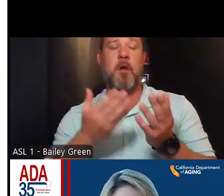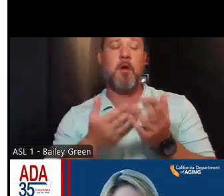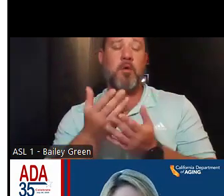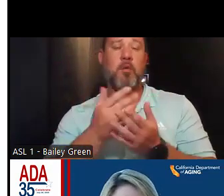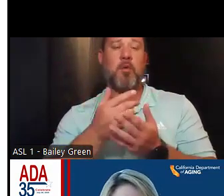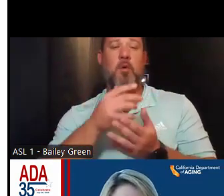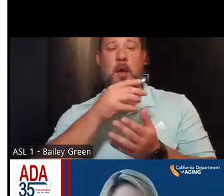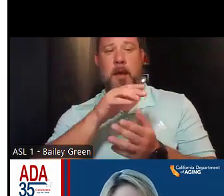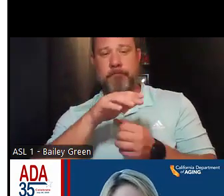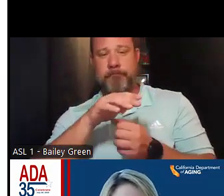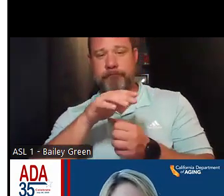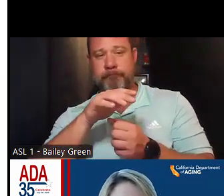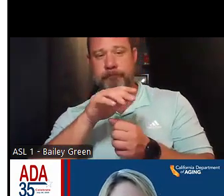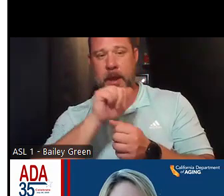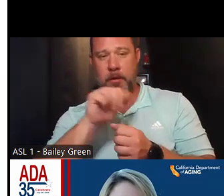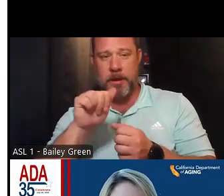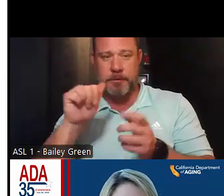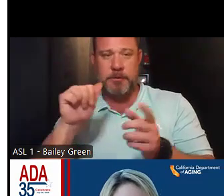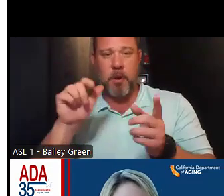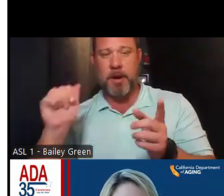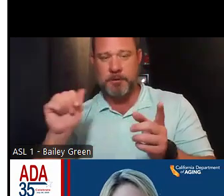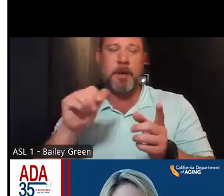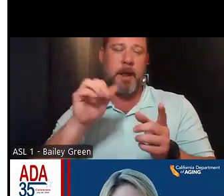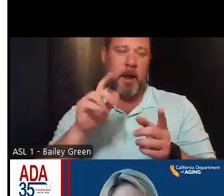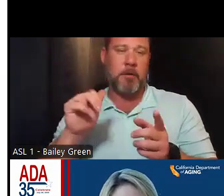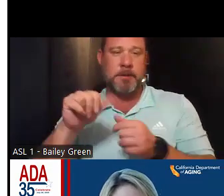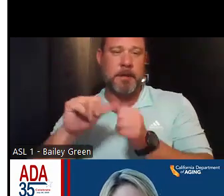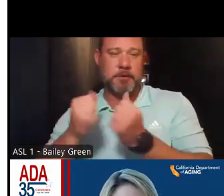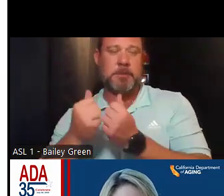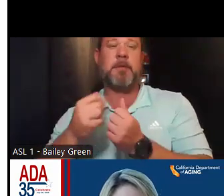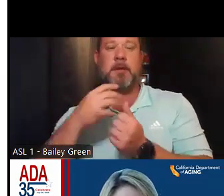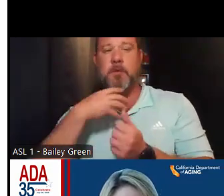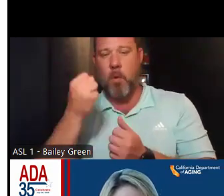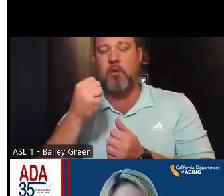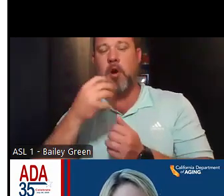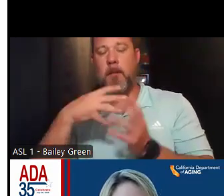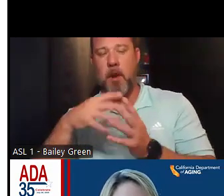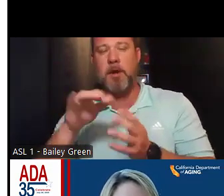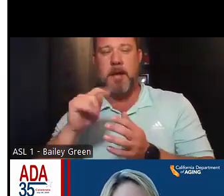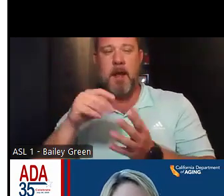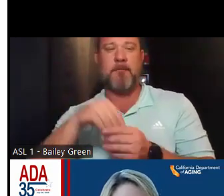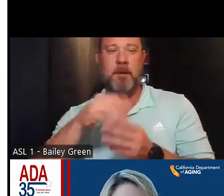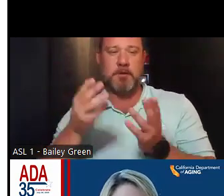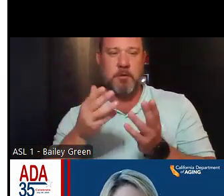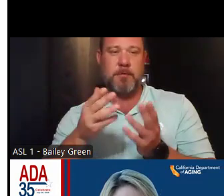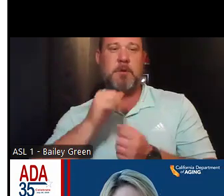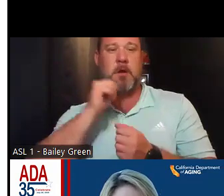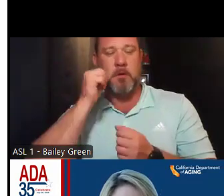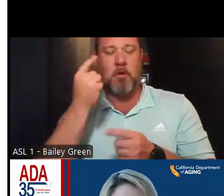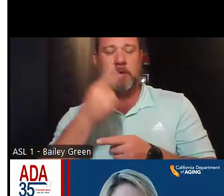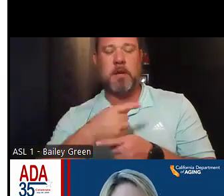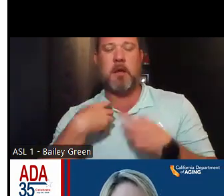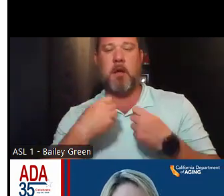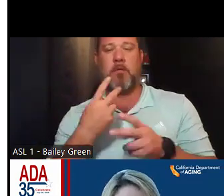area agencies on aging, which includes Older Americans Act funded services, adult day health